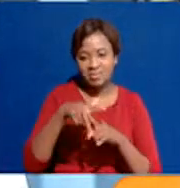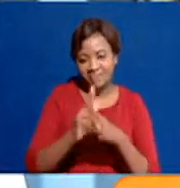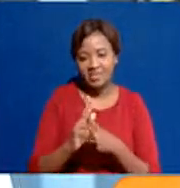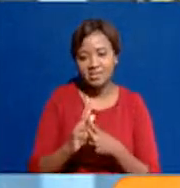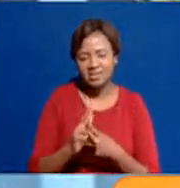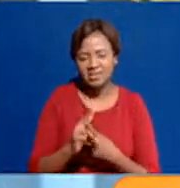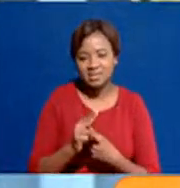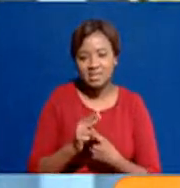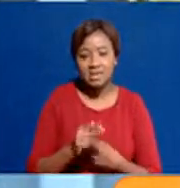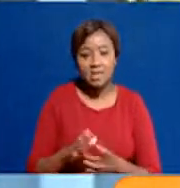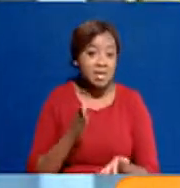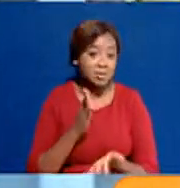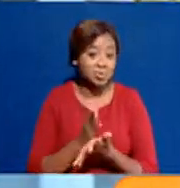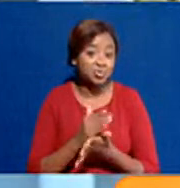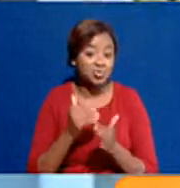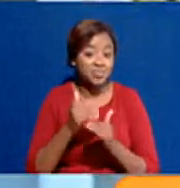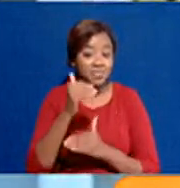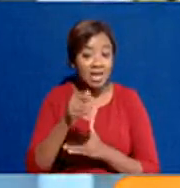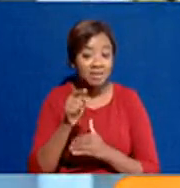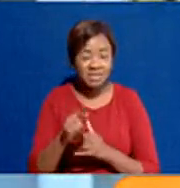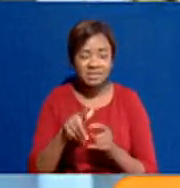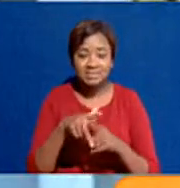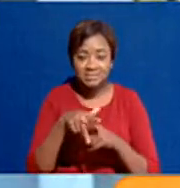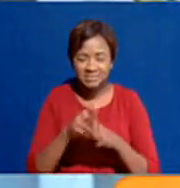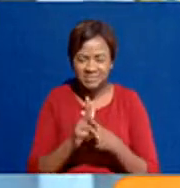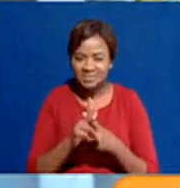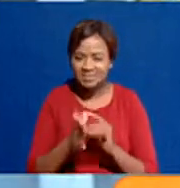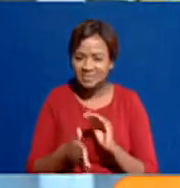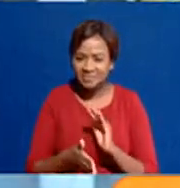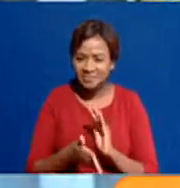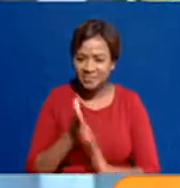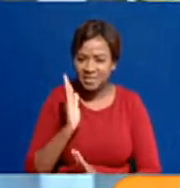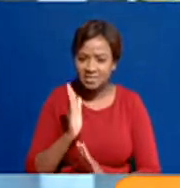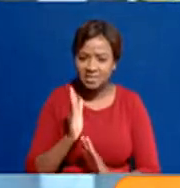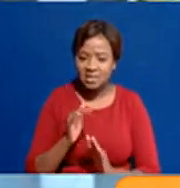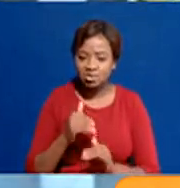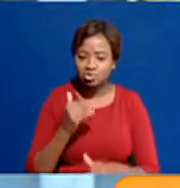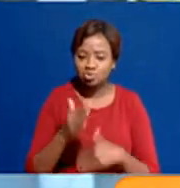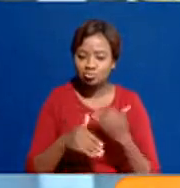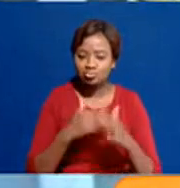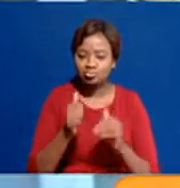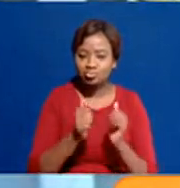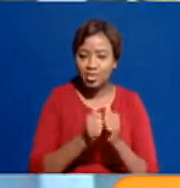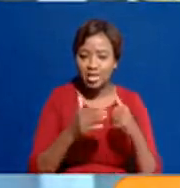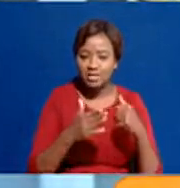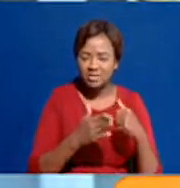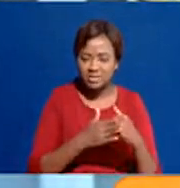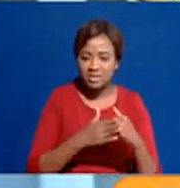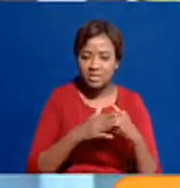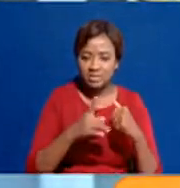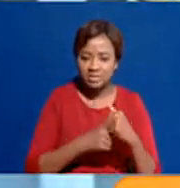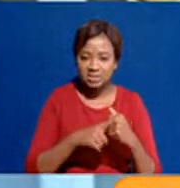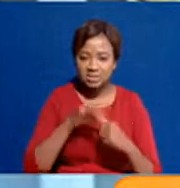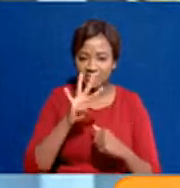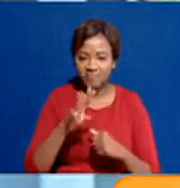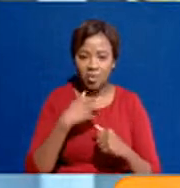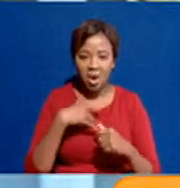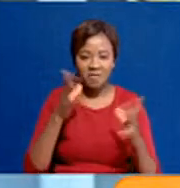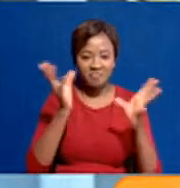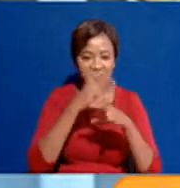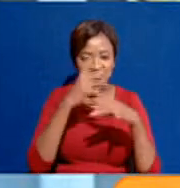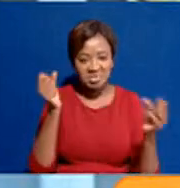Yes, and indeed they fixed it so quickly that by 1964 we were a republic with a